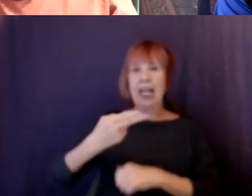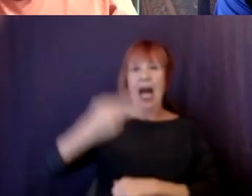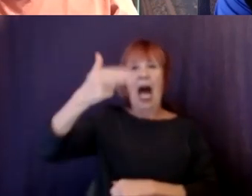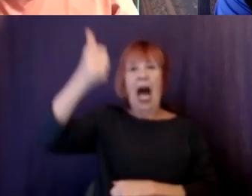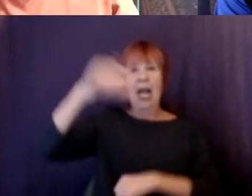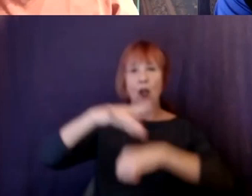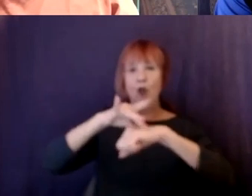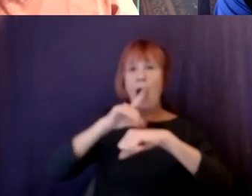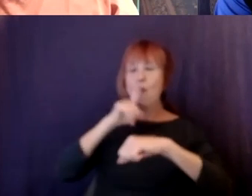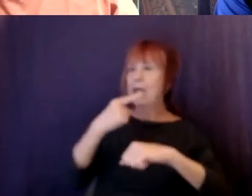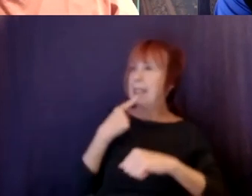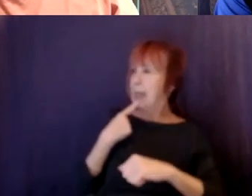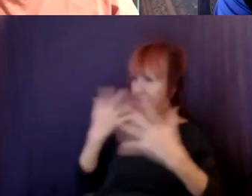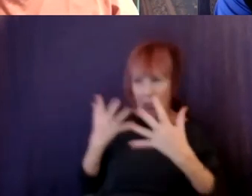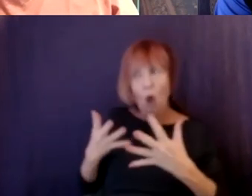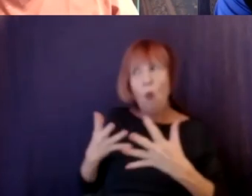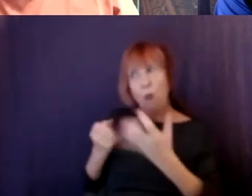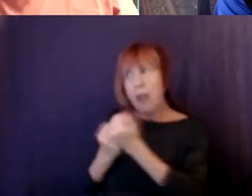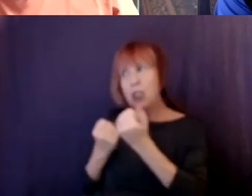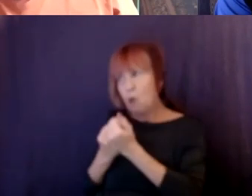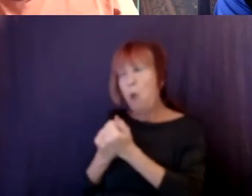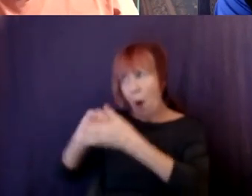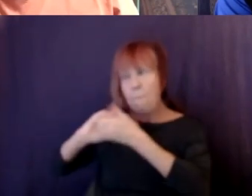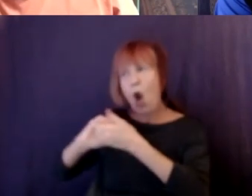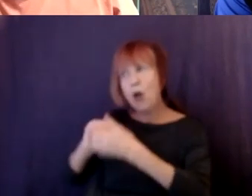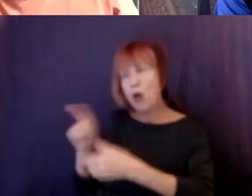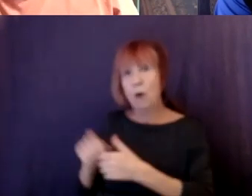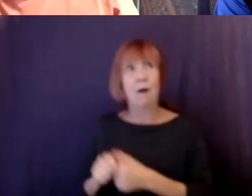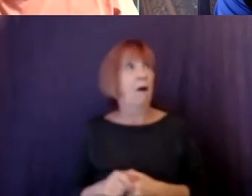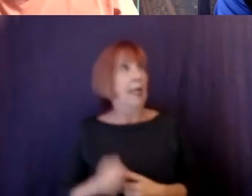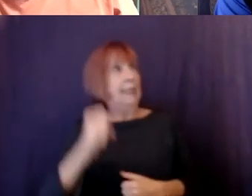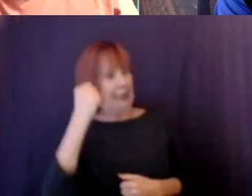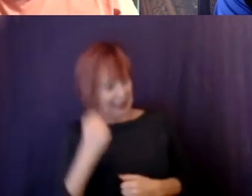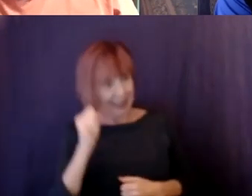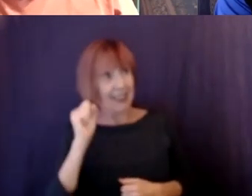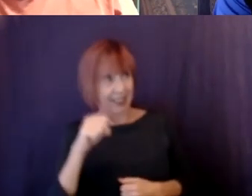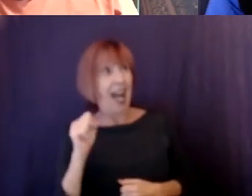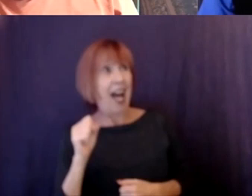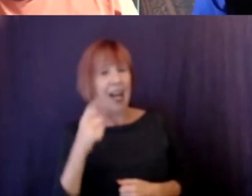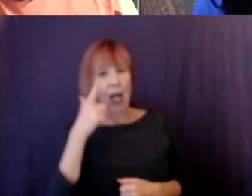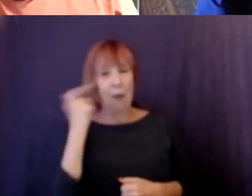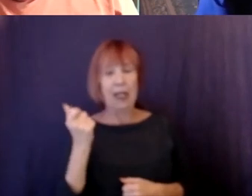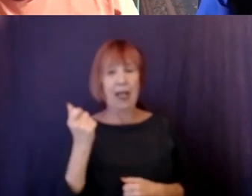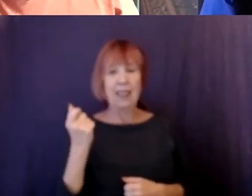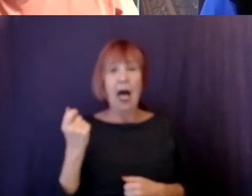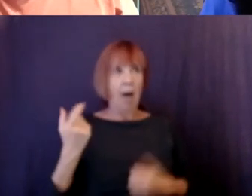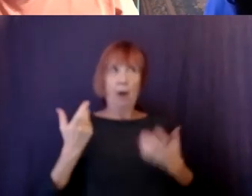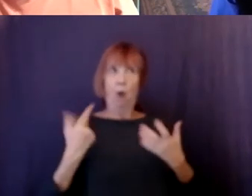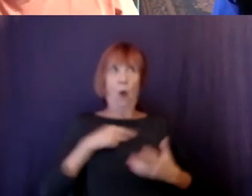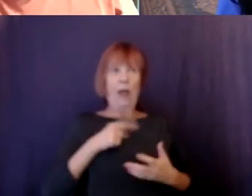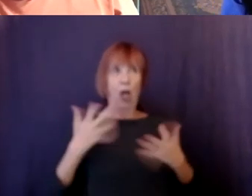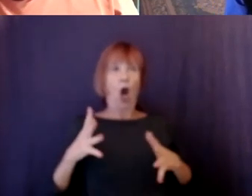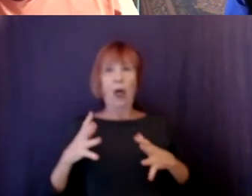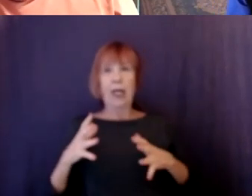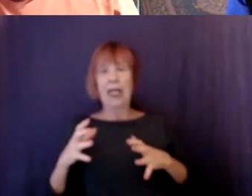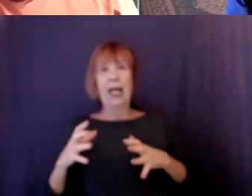this. And it's like, yeah, because, you know, Priya, you know, we've done our homework. We know about you